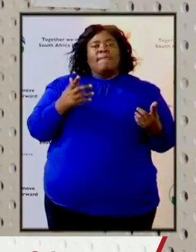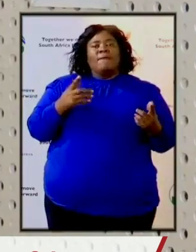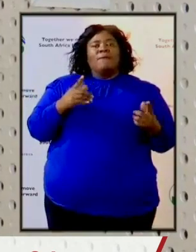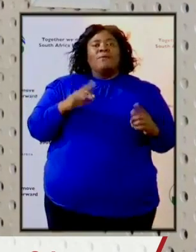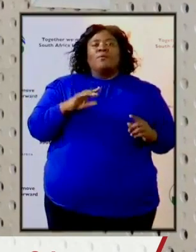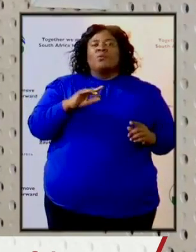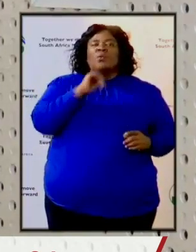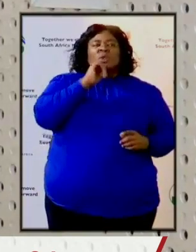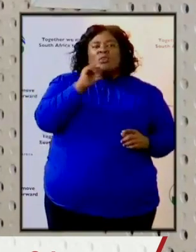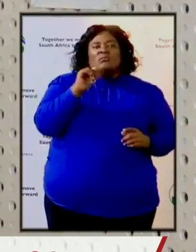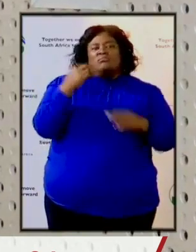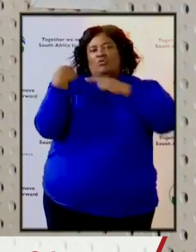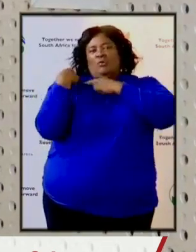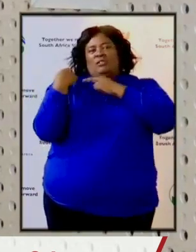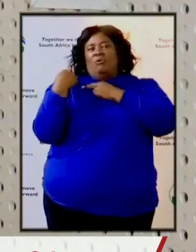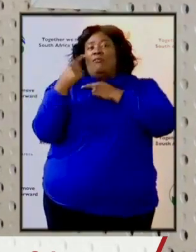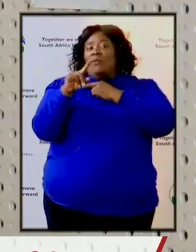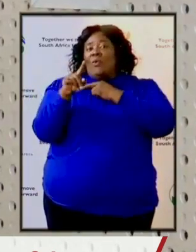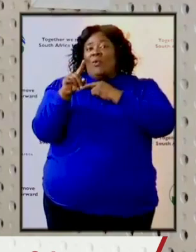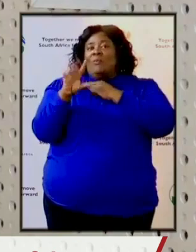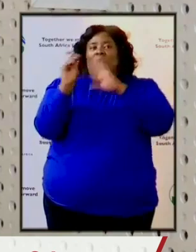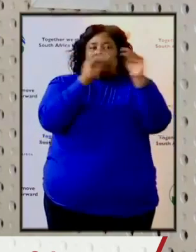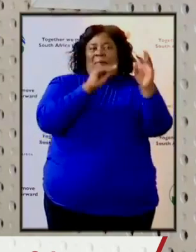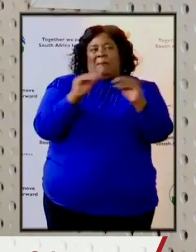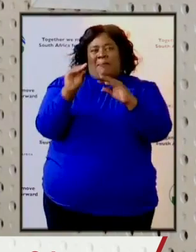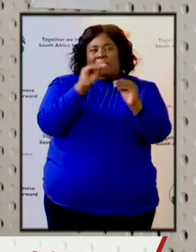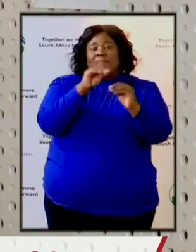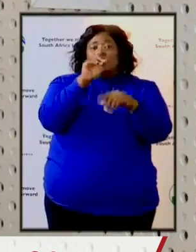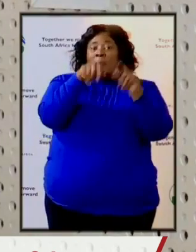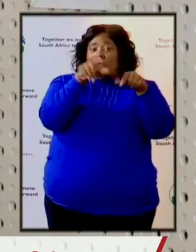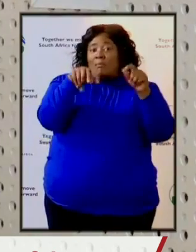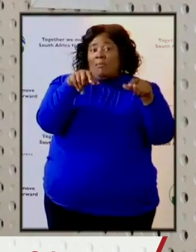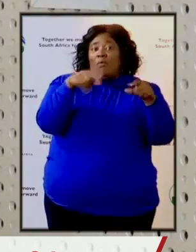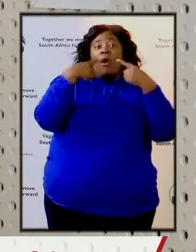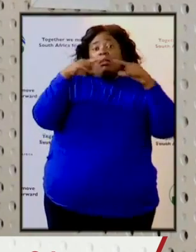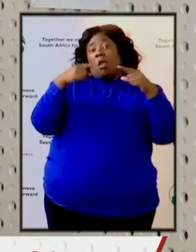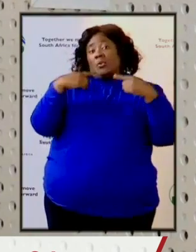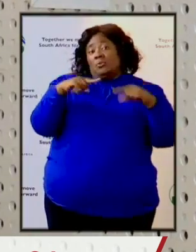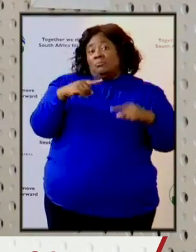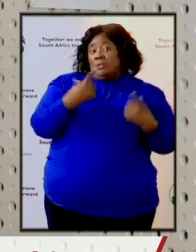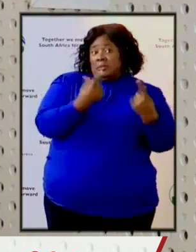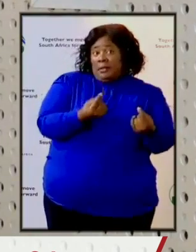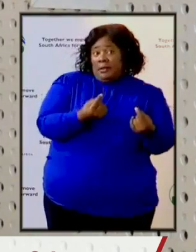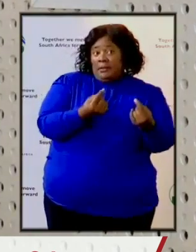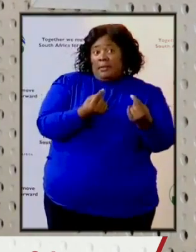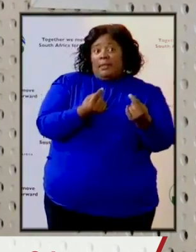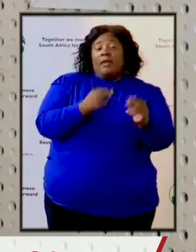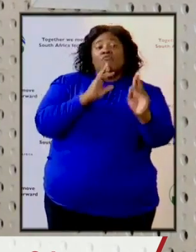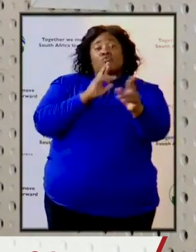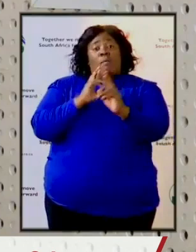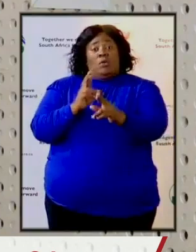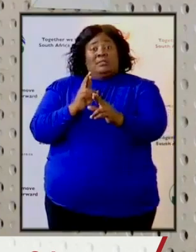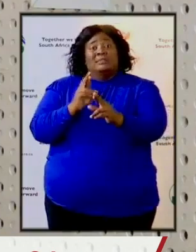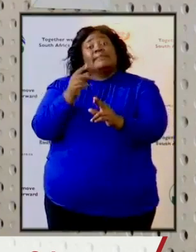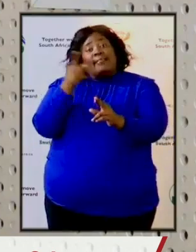speculation. So the person who has made the announcement and speculated and made the reports, I think is the one who